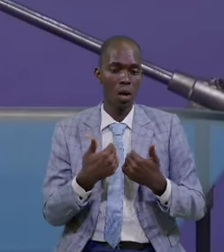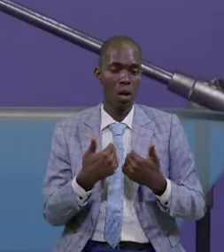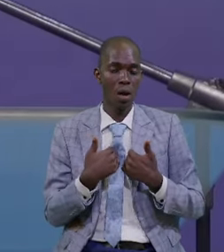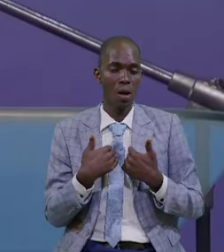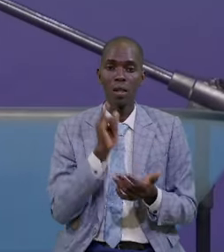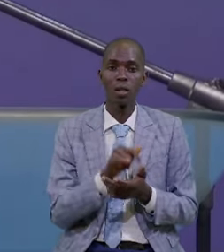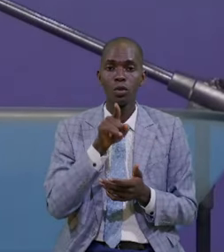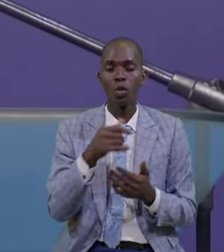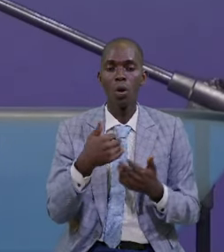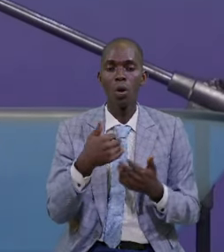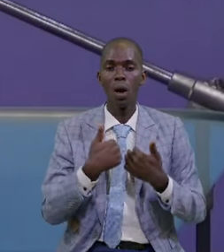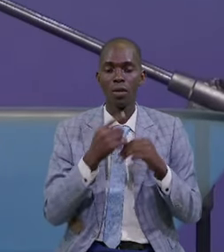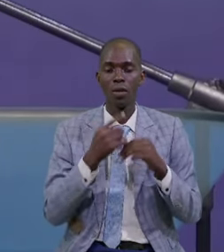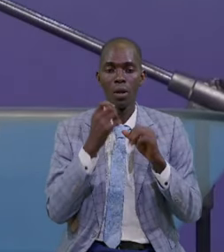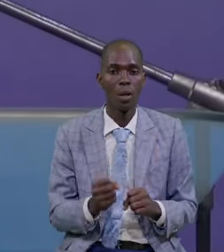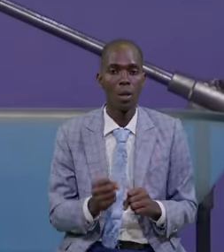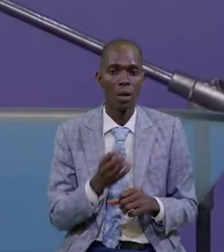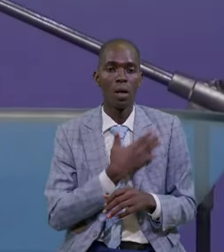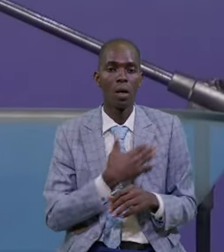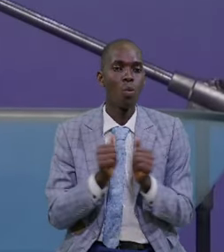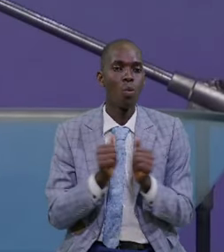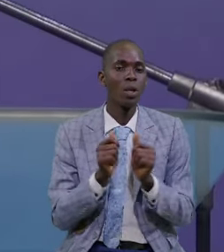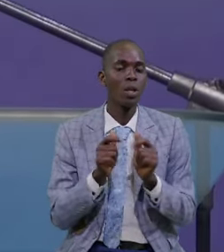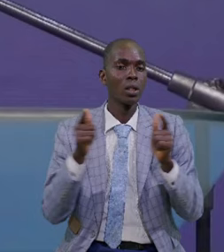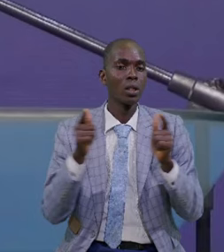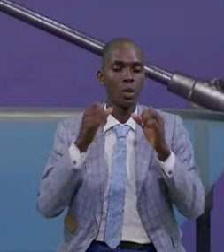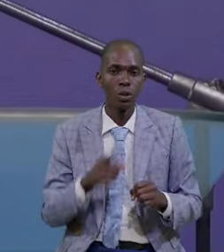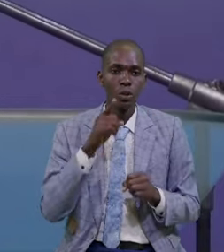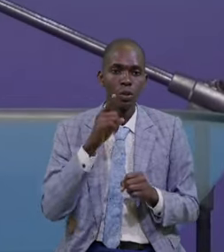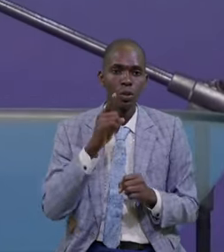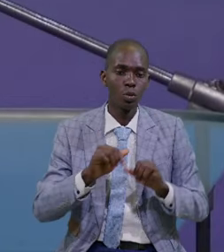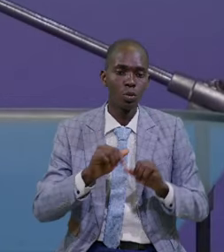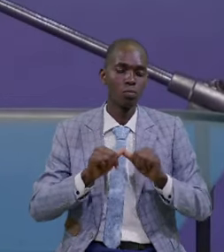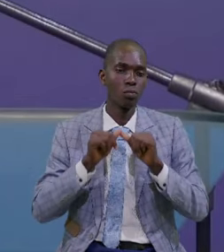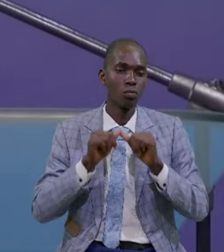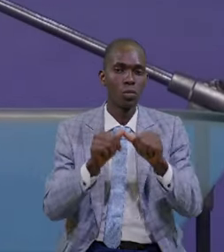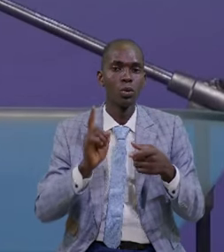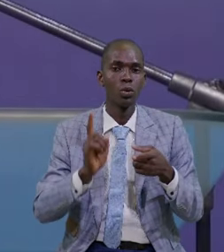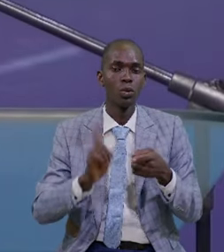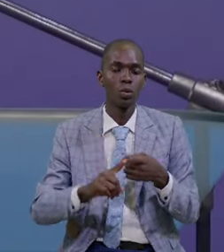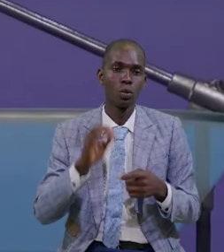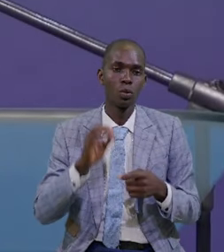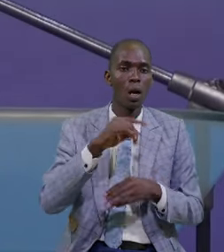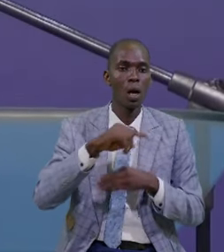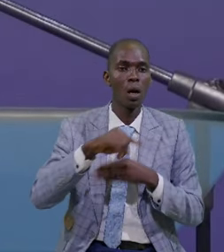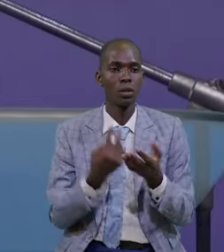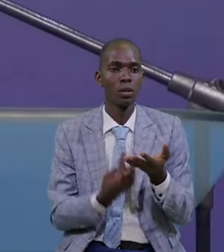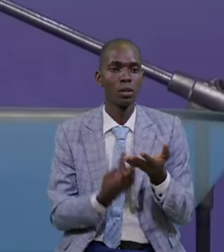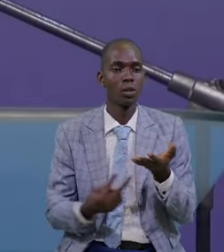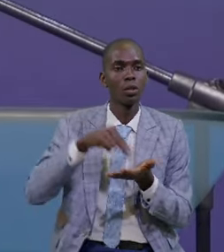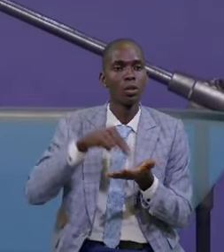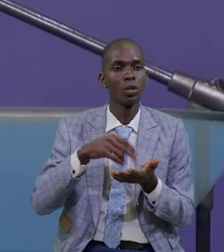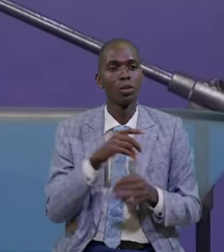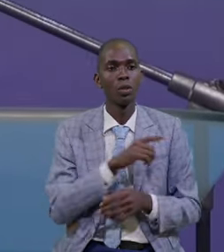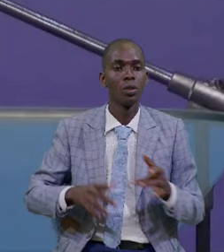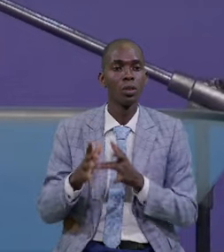power. And with great power, you give witness of the resurrection of the Lord Jesus,